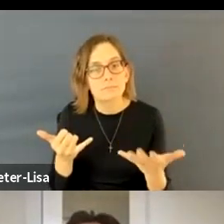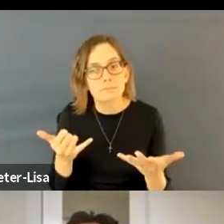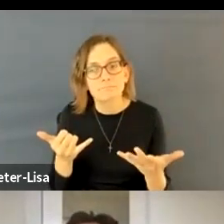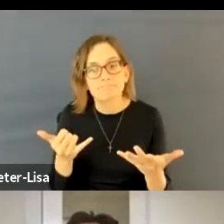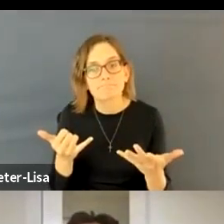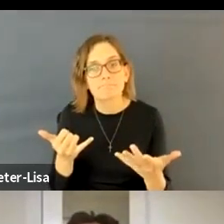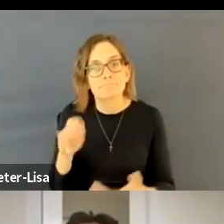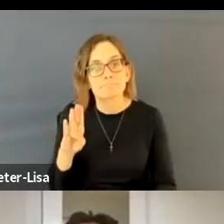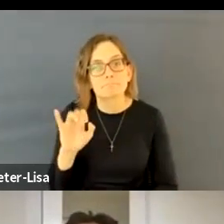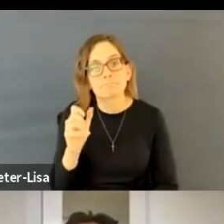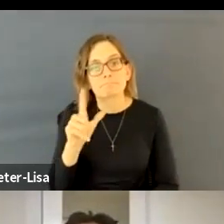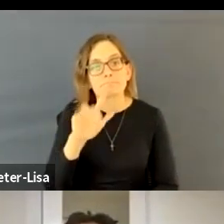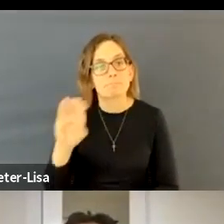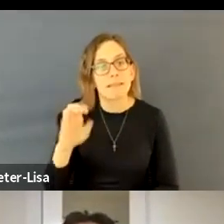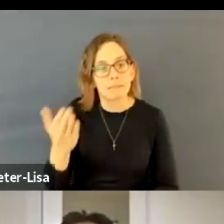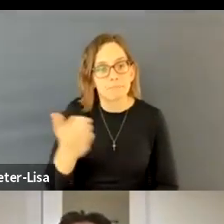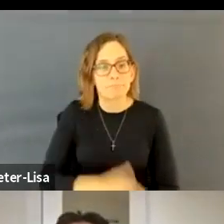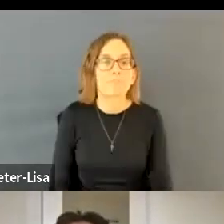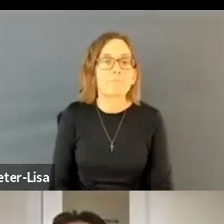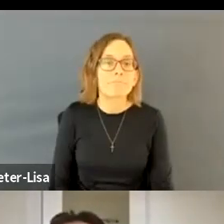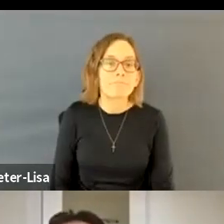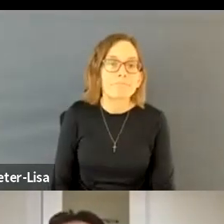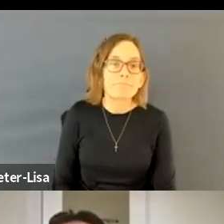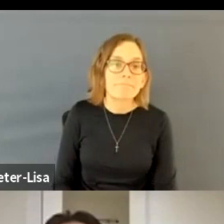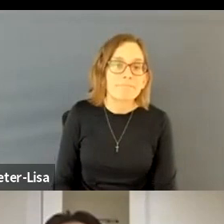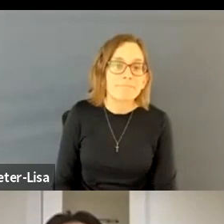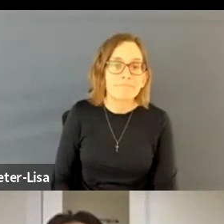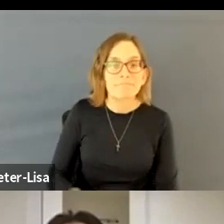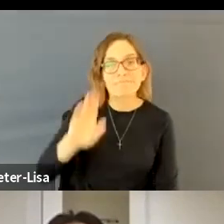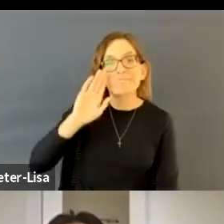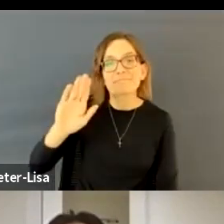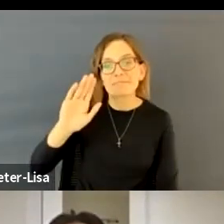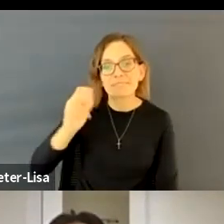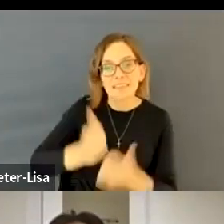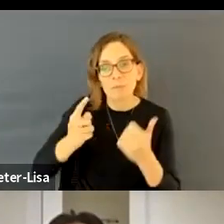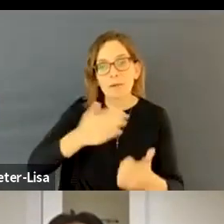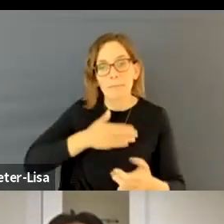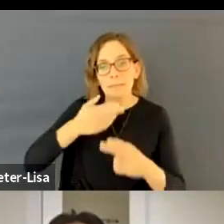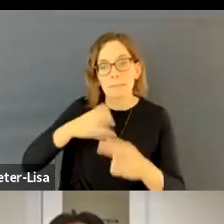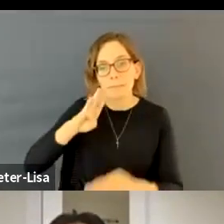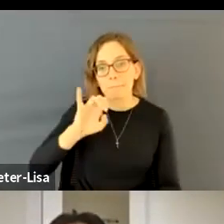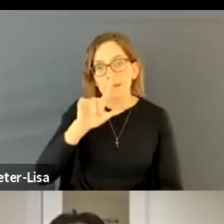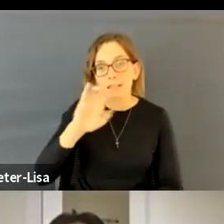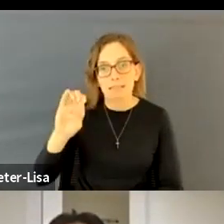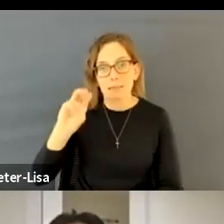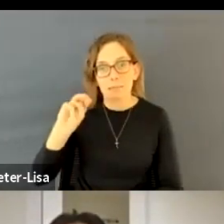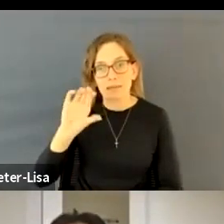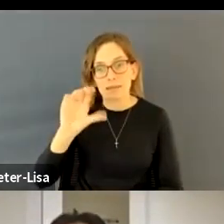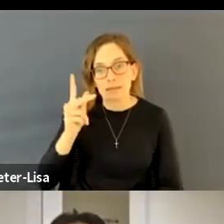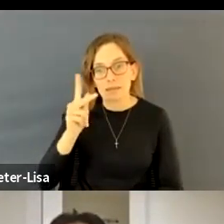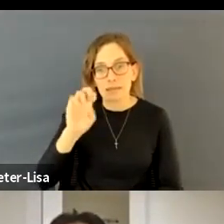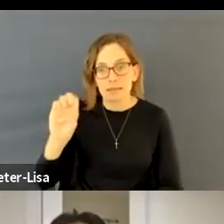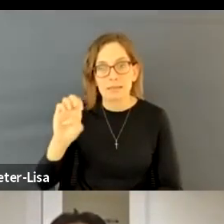let's see, Bailey, can you introduce yourself? Hey everyone, my name's Bailey McGee and I am the student director